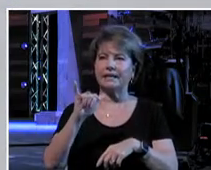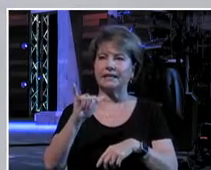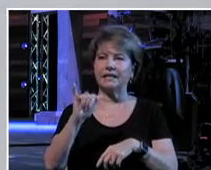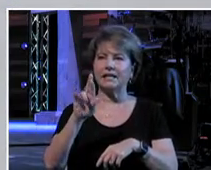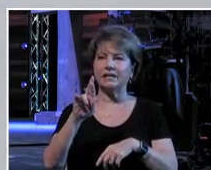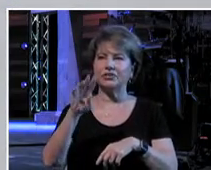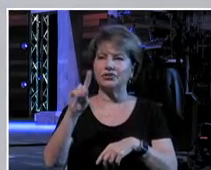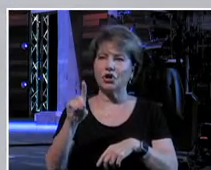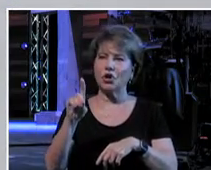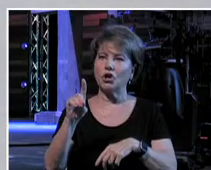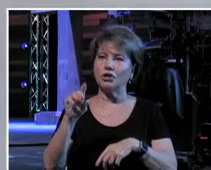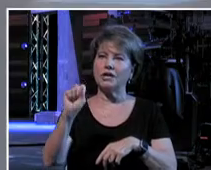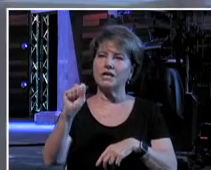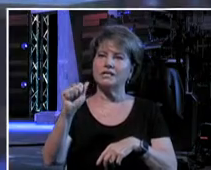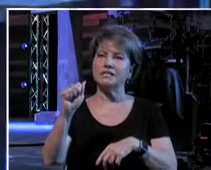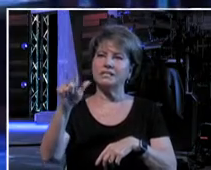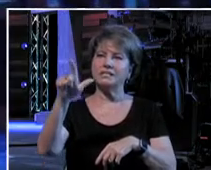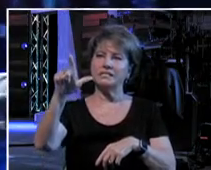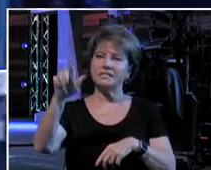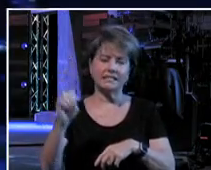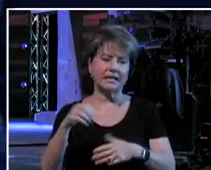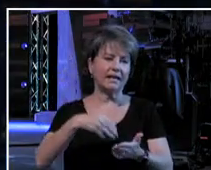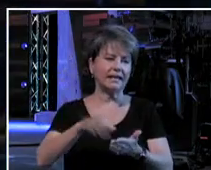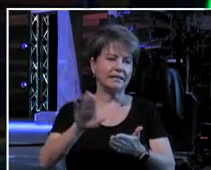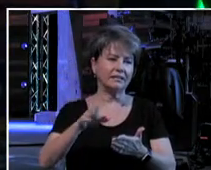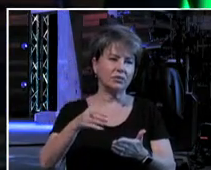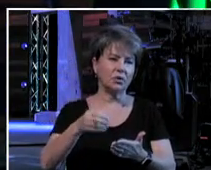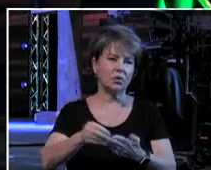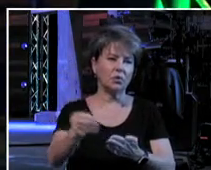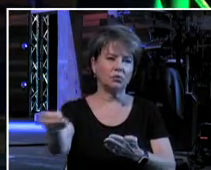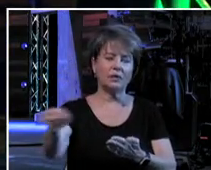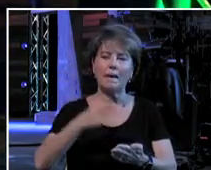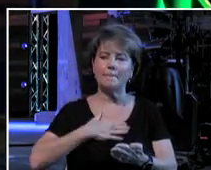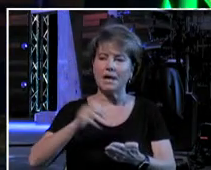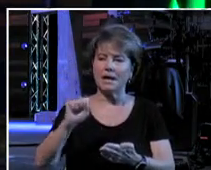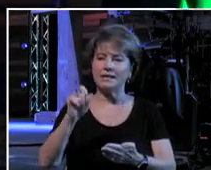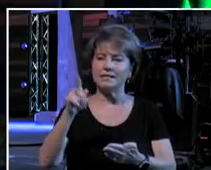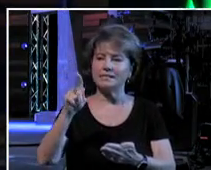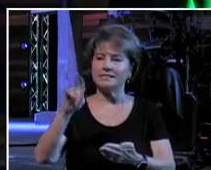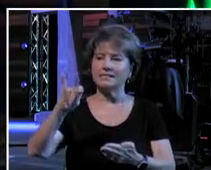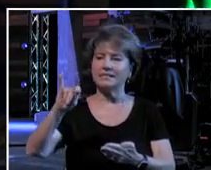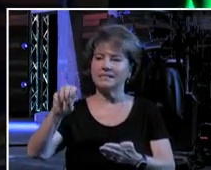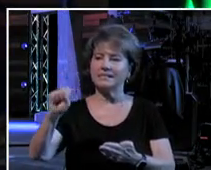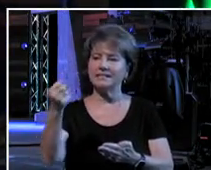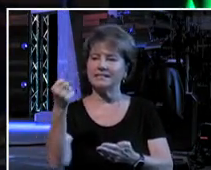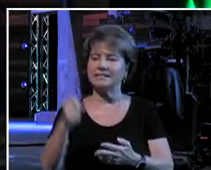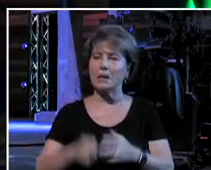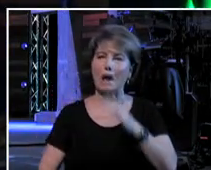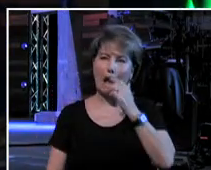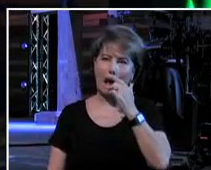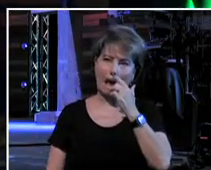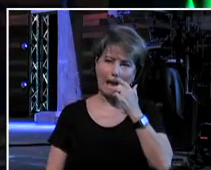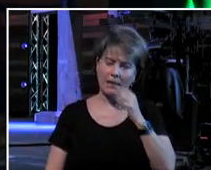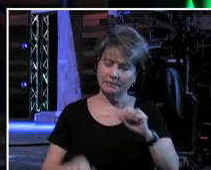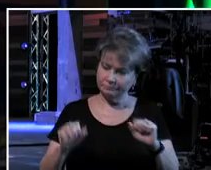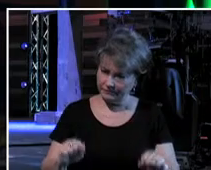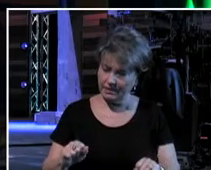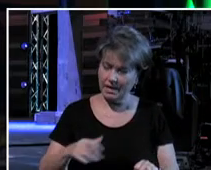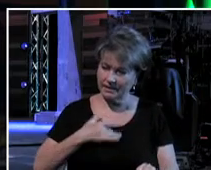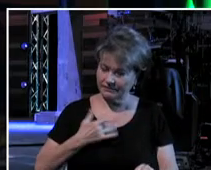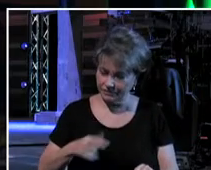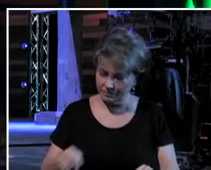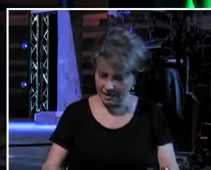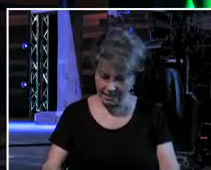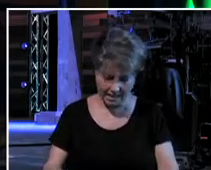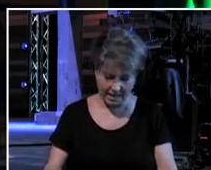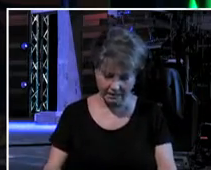and it came to a halt, and everything was still, and I felt there, and I could feel my legs, and I had the wind